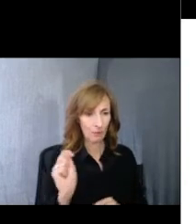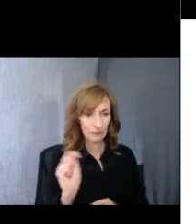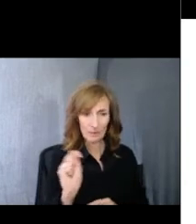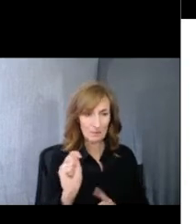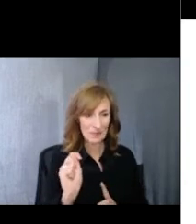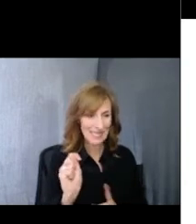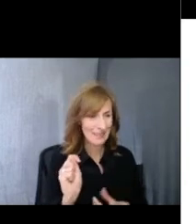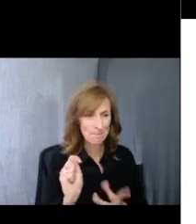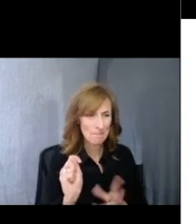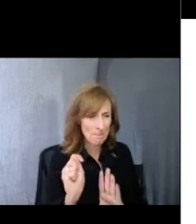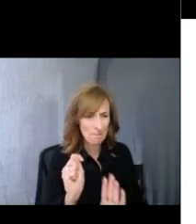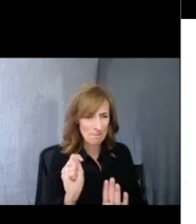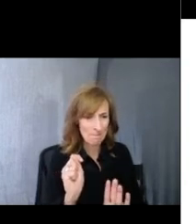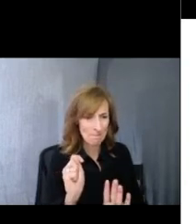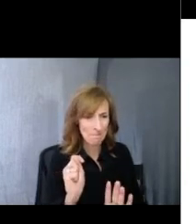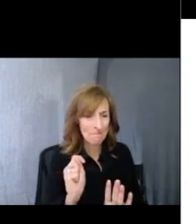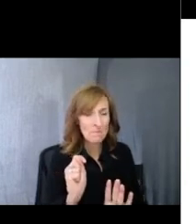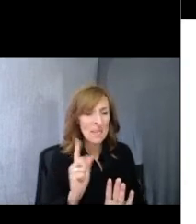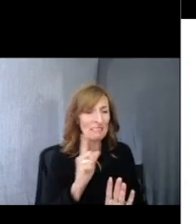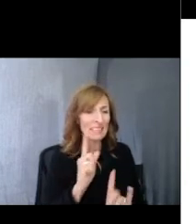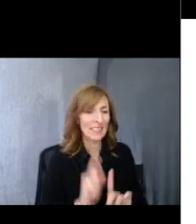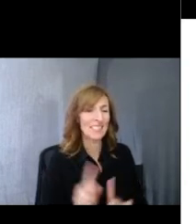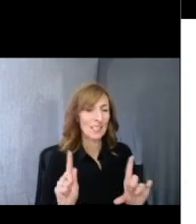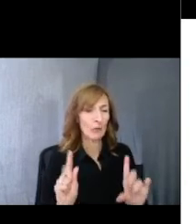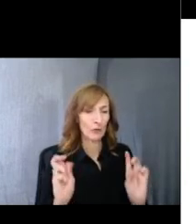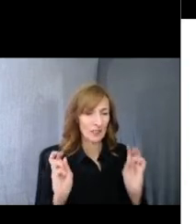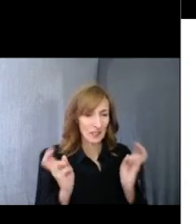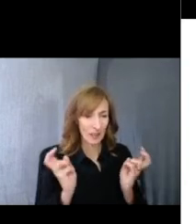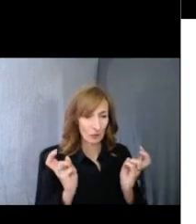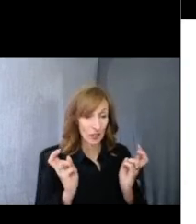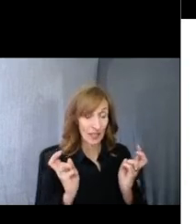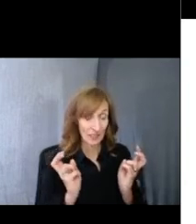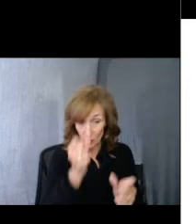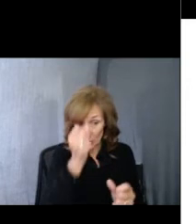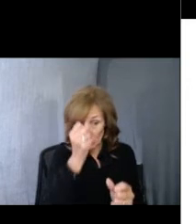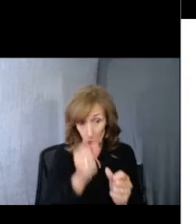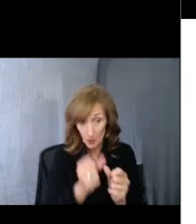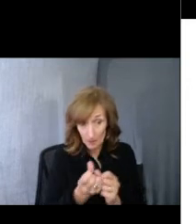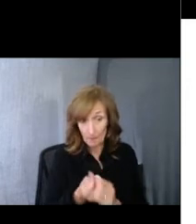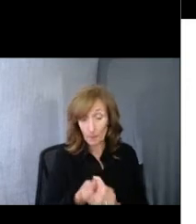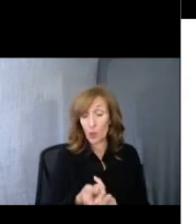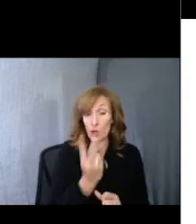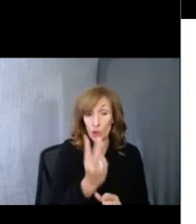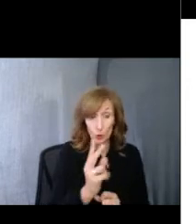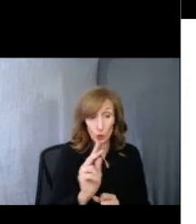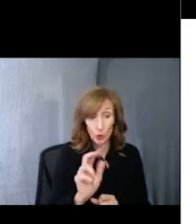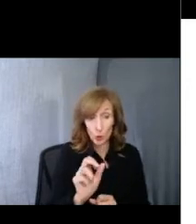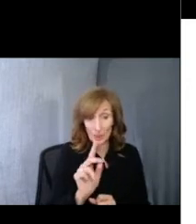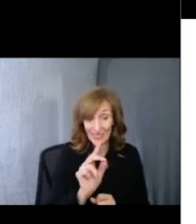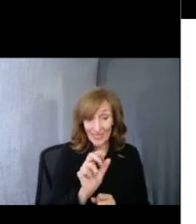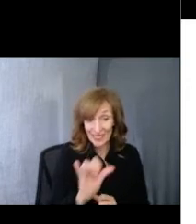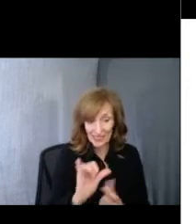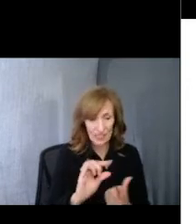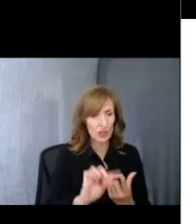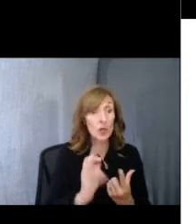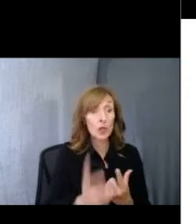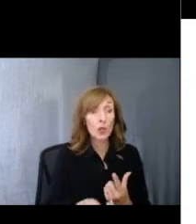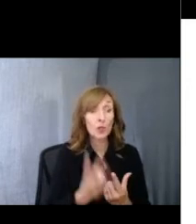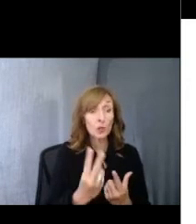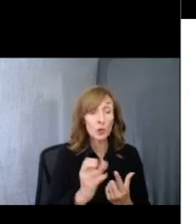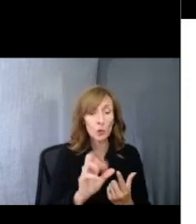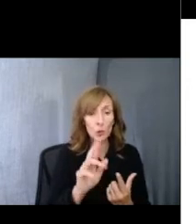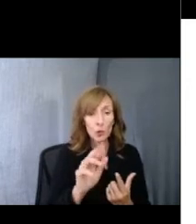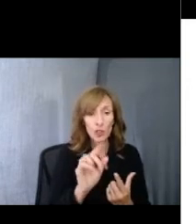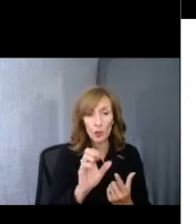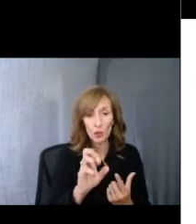but just for you guys to remember, there are two kidneys, two ureters. The ureters drain the urine into